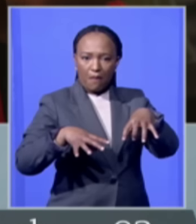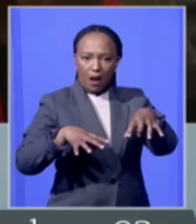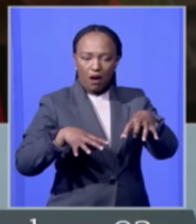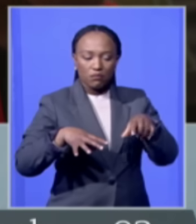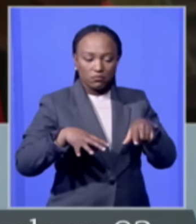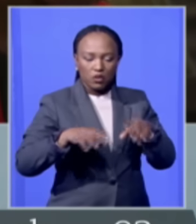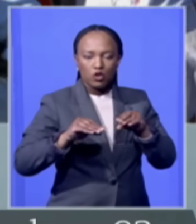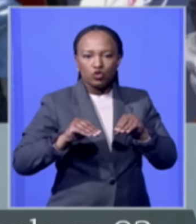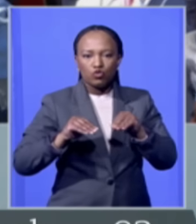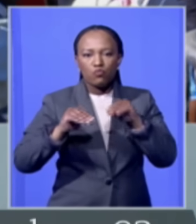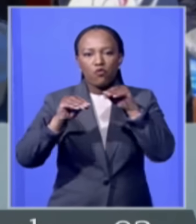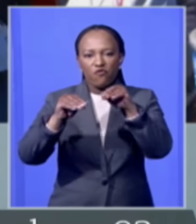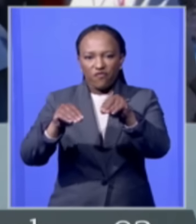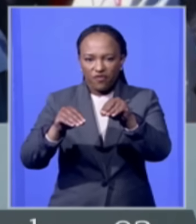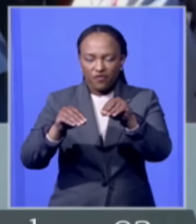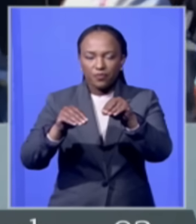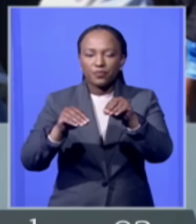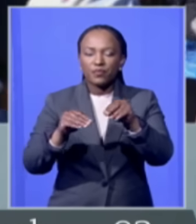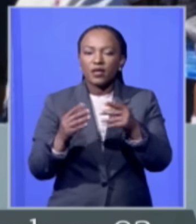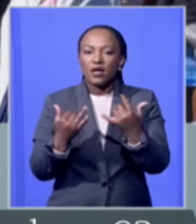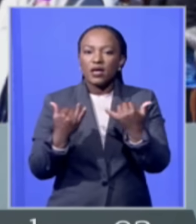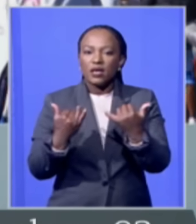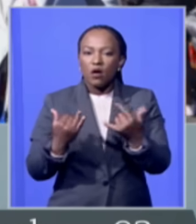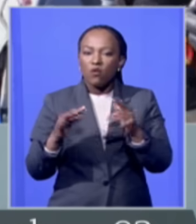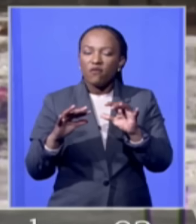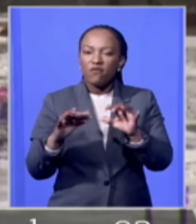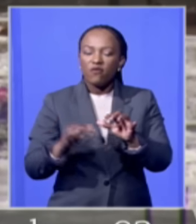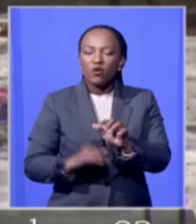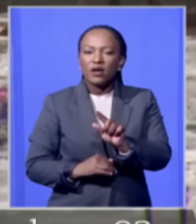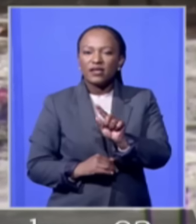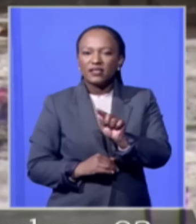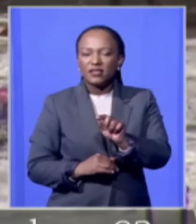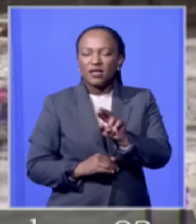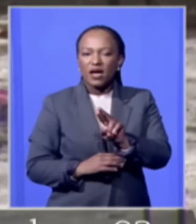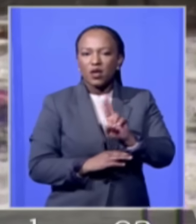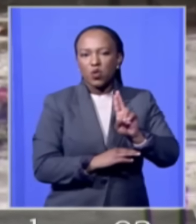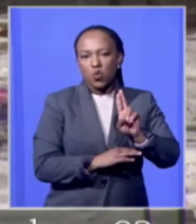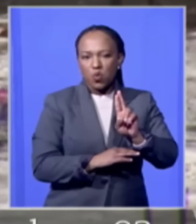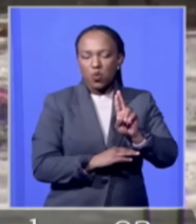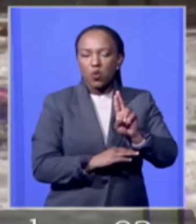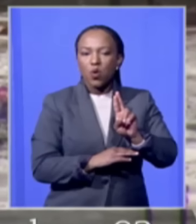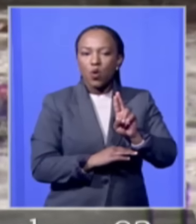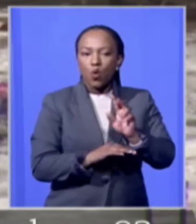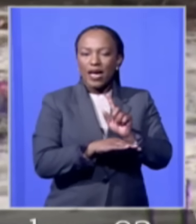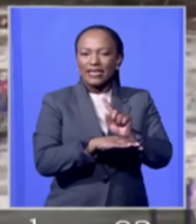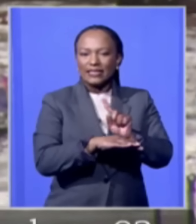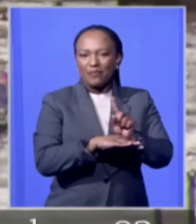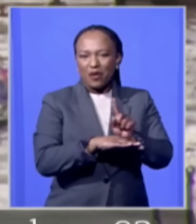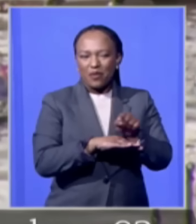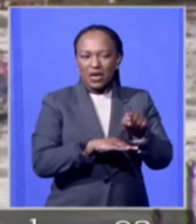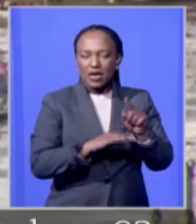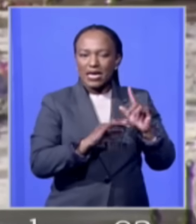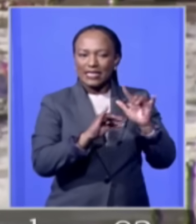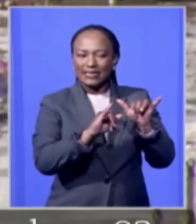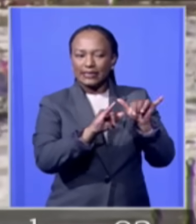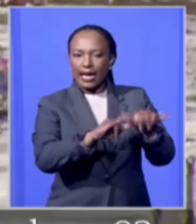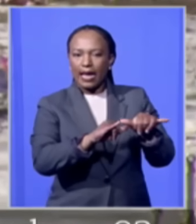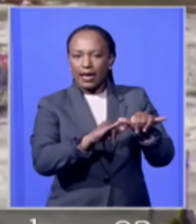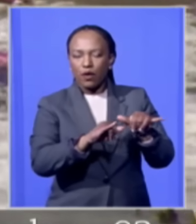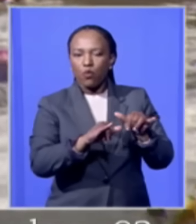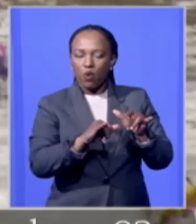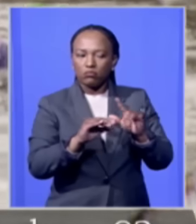with all we can to jump the step of TRUs, which are temporary residential units. The numbers